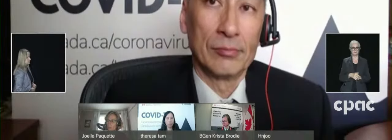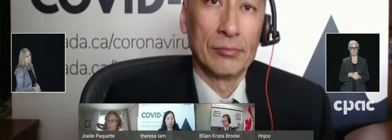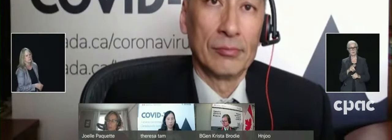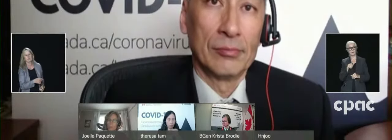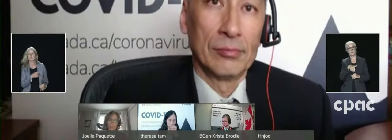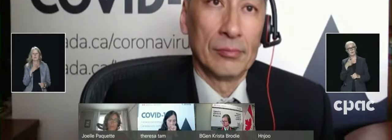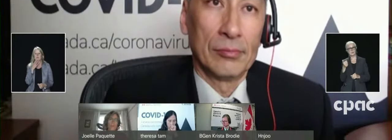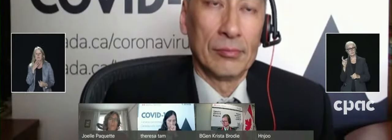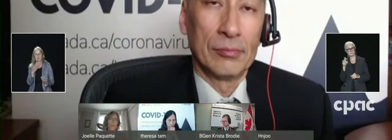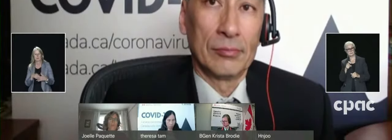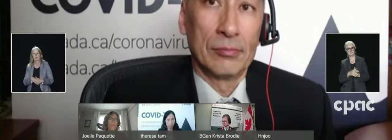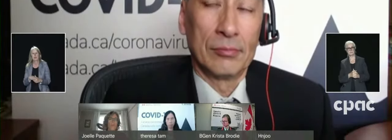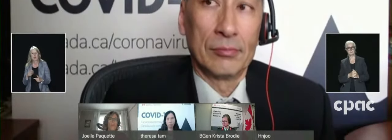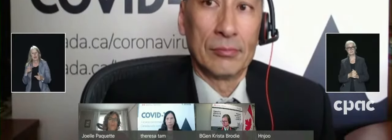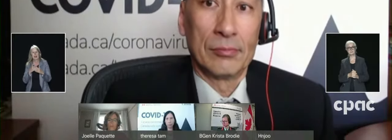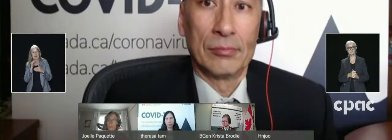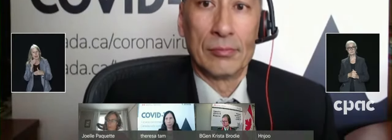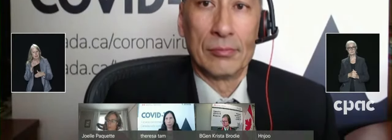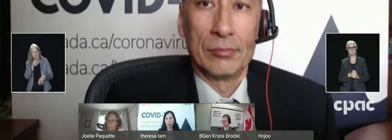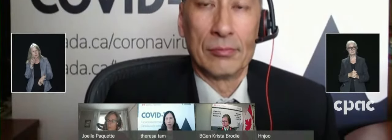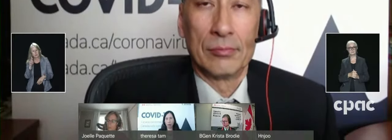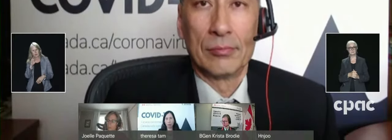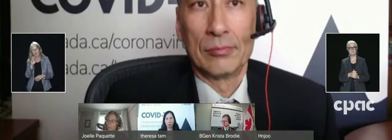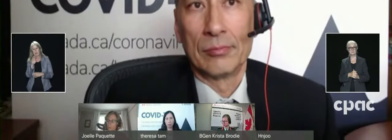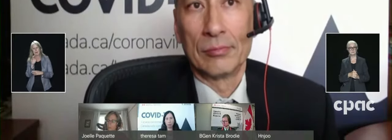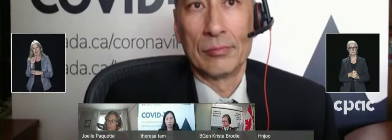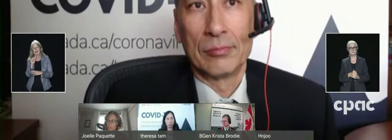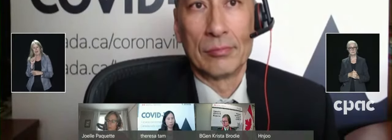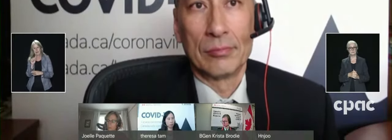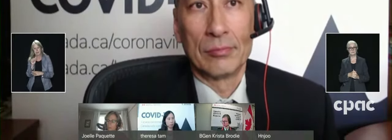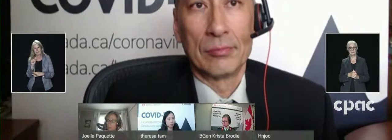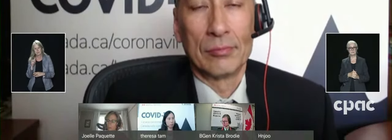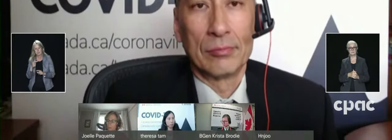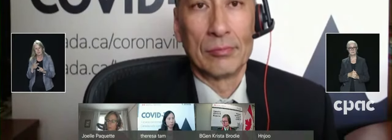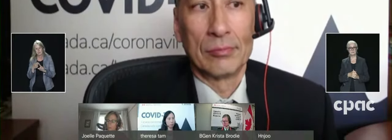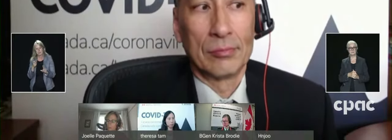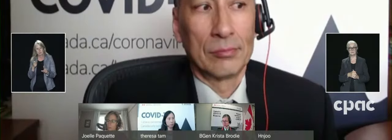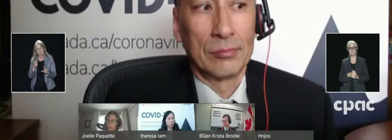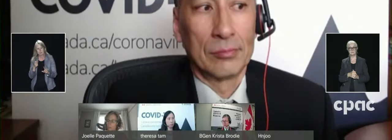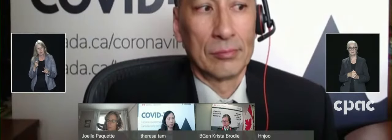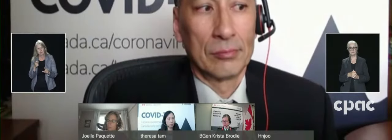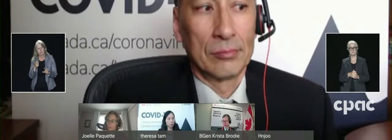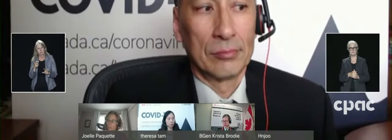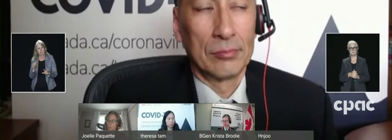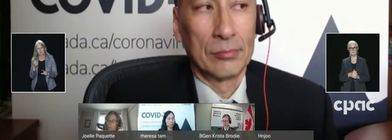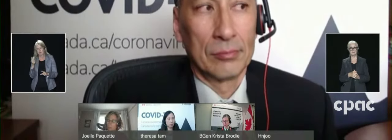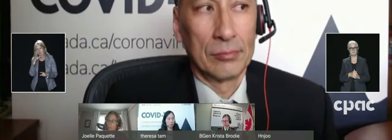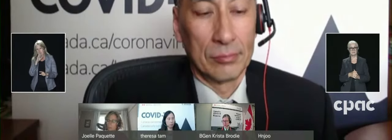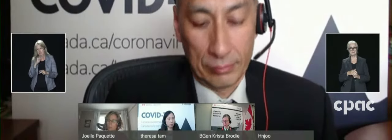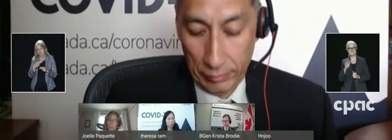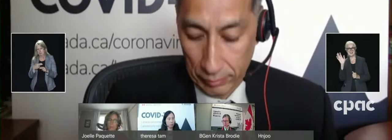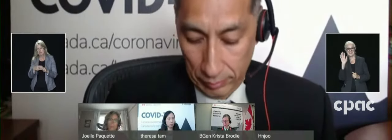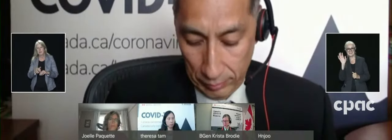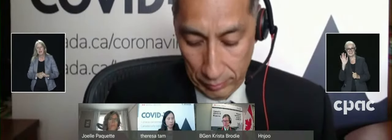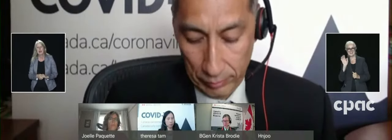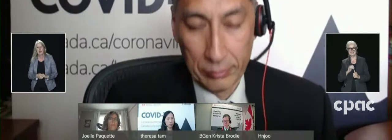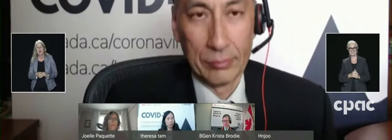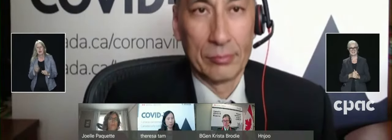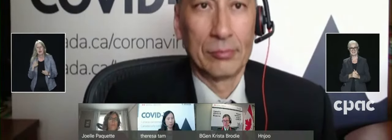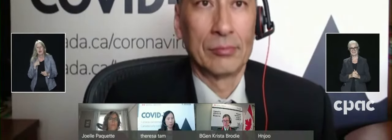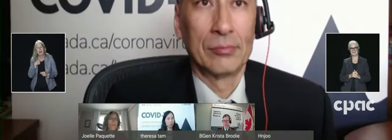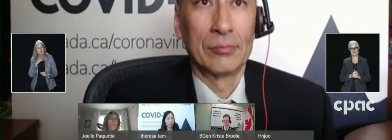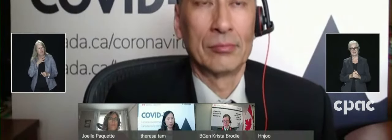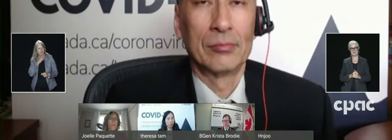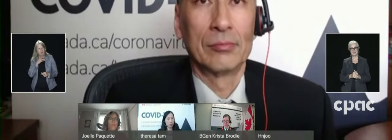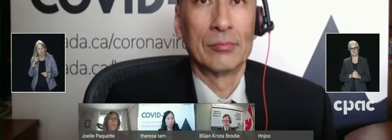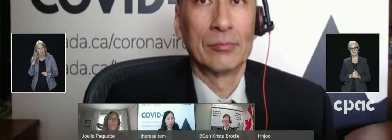Thank you. Merci. The next question is from Rebecca Keenan from Savimont. Please go ahead. Hi. Yes, I was wondering, what